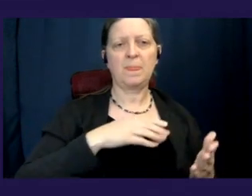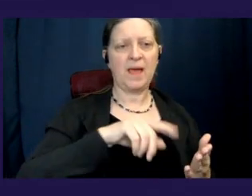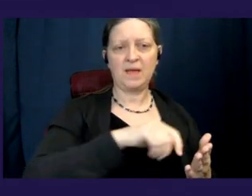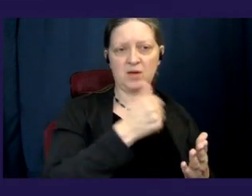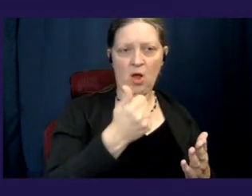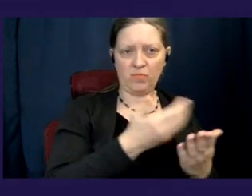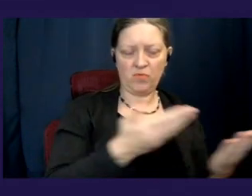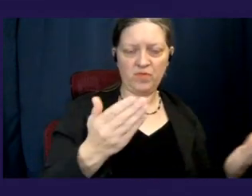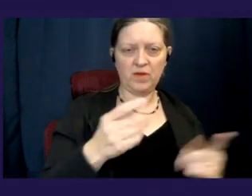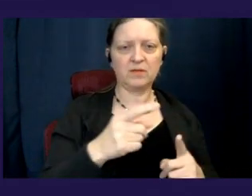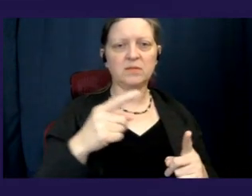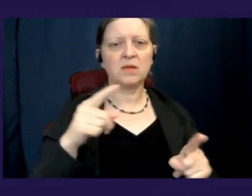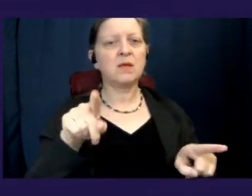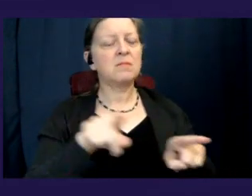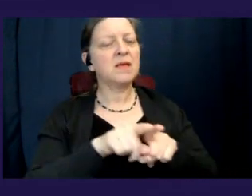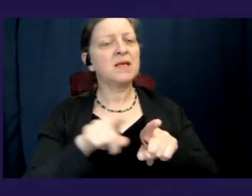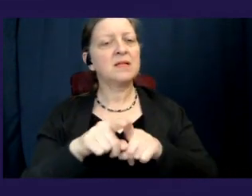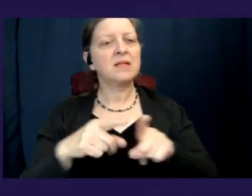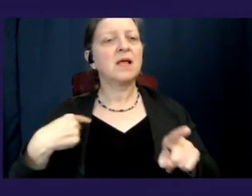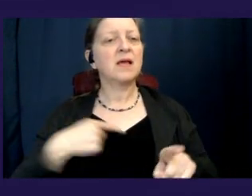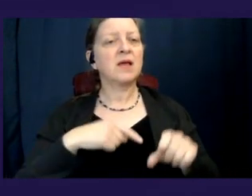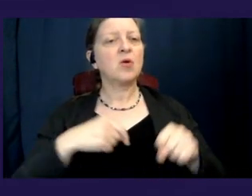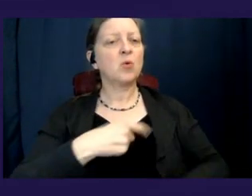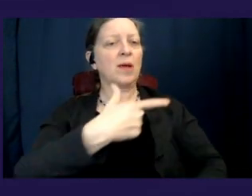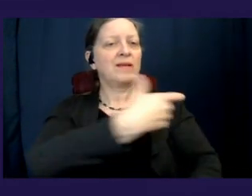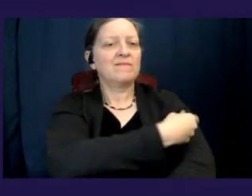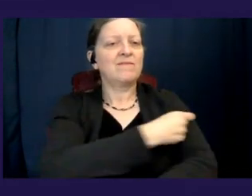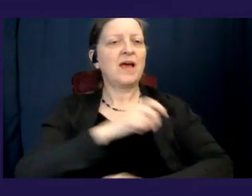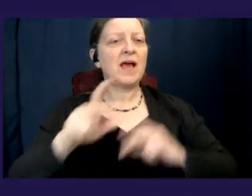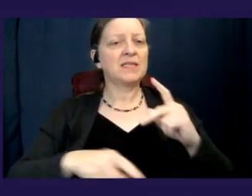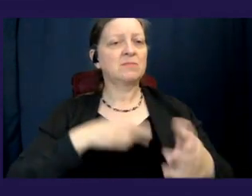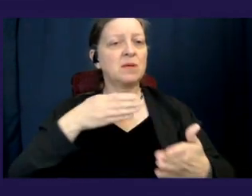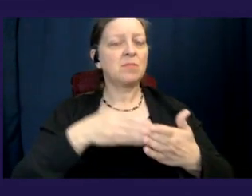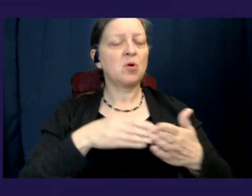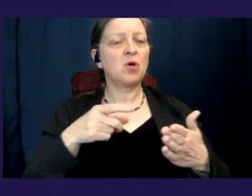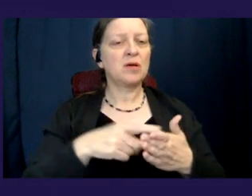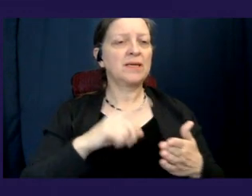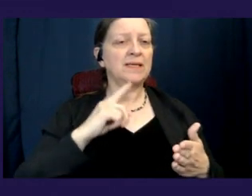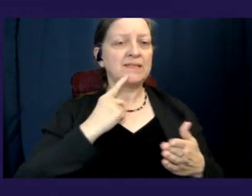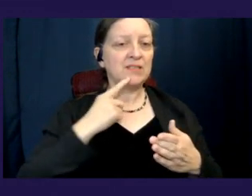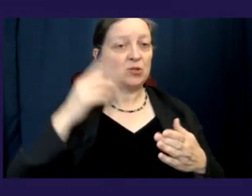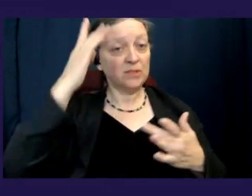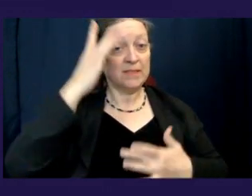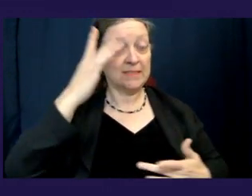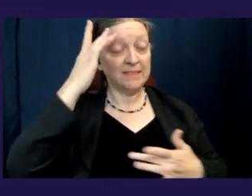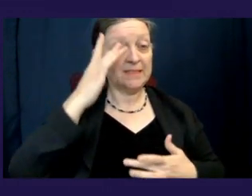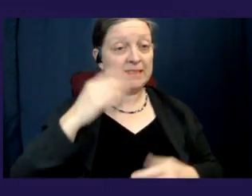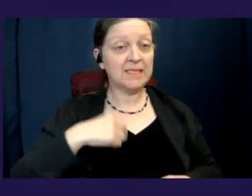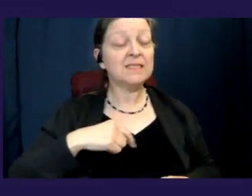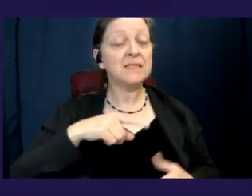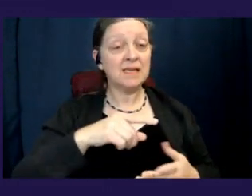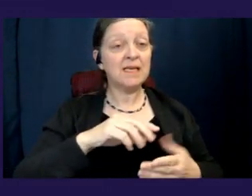vaccinate people against diseases, and then chronic diseases makes people more likely to be impacted